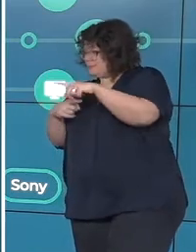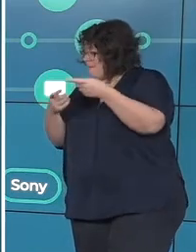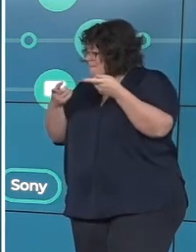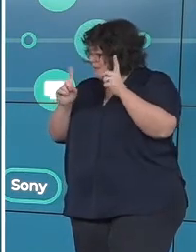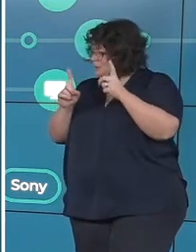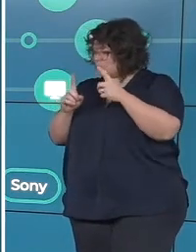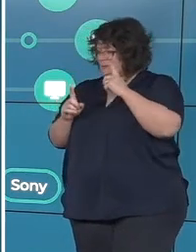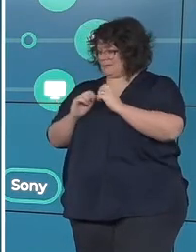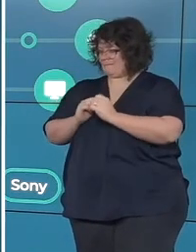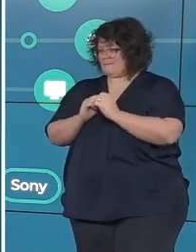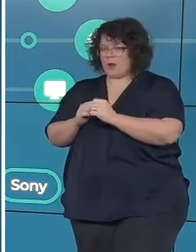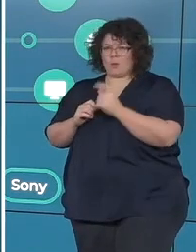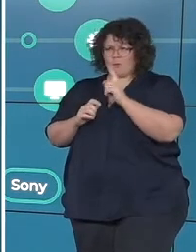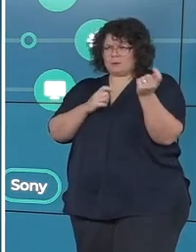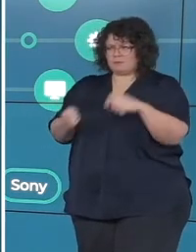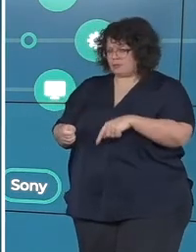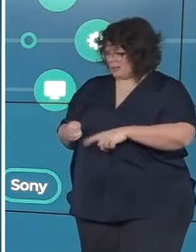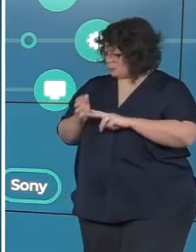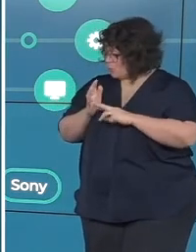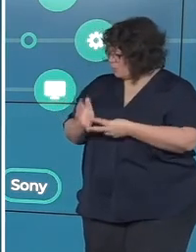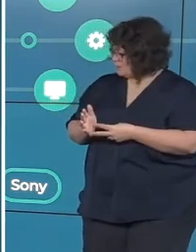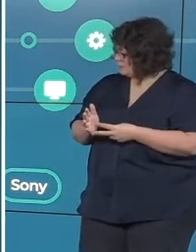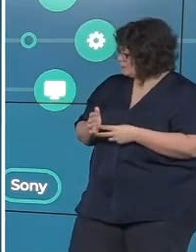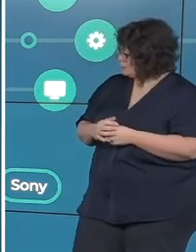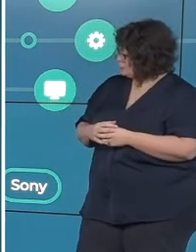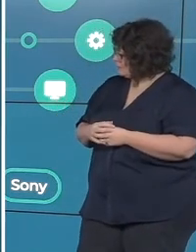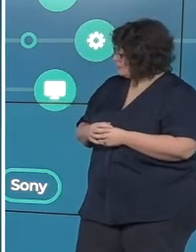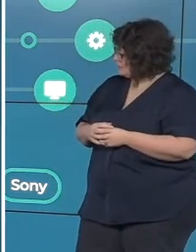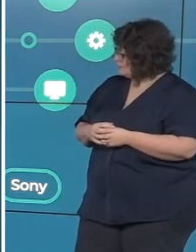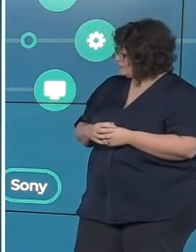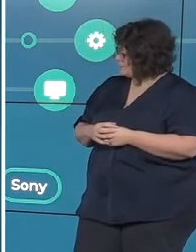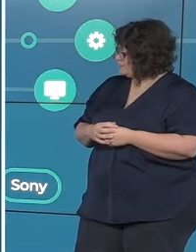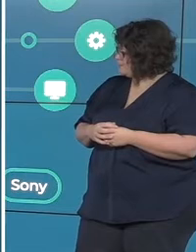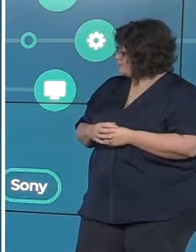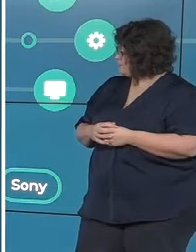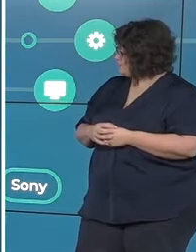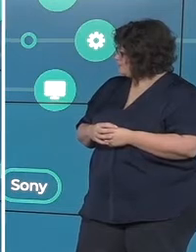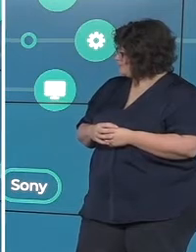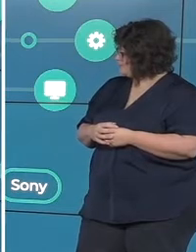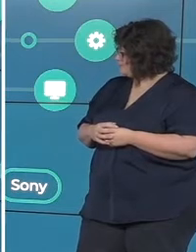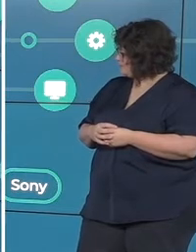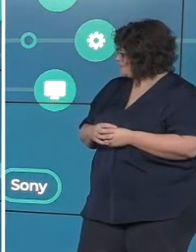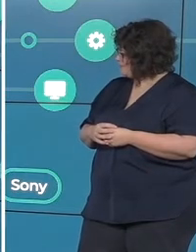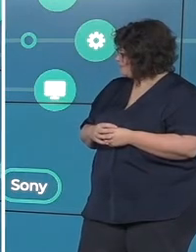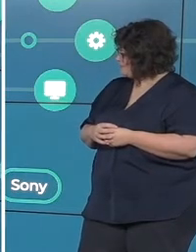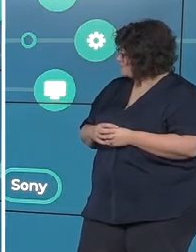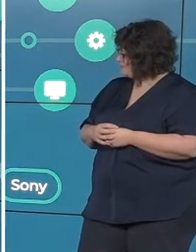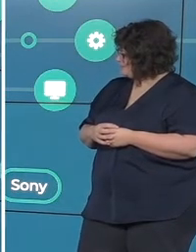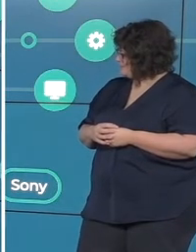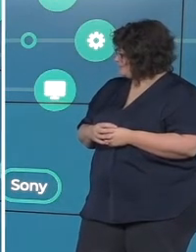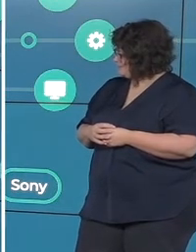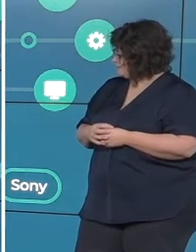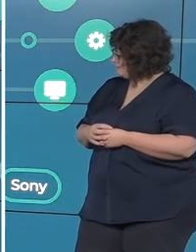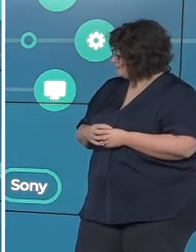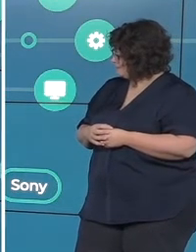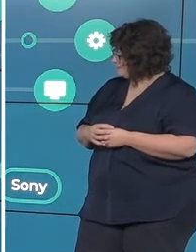from a couple of different angles, but I think there's ways to do it. Excellent. Paul, please. I think the